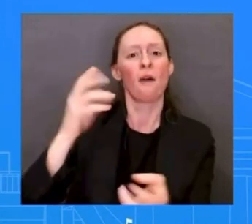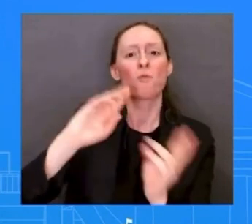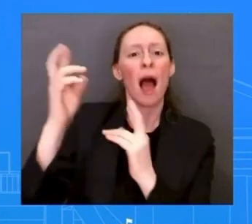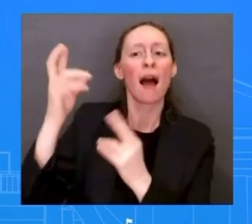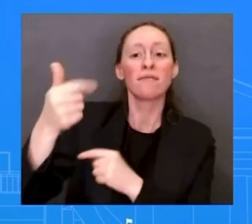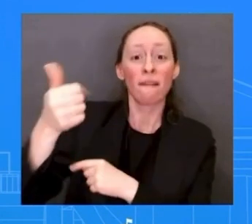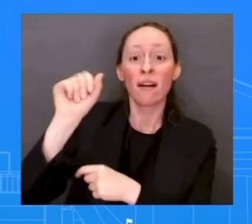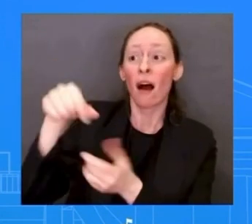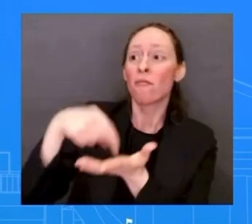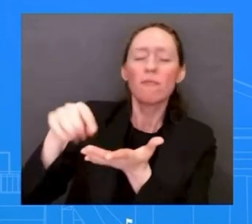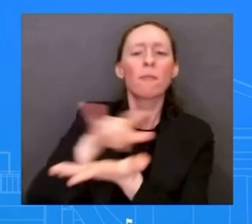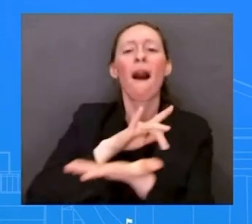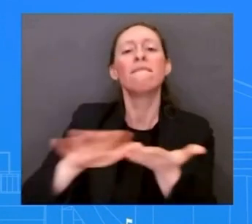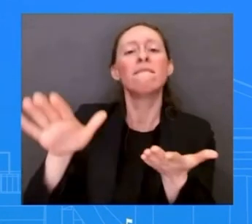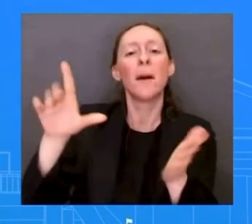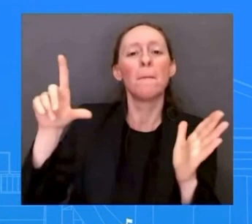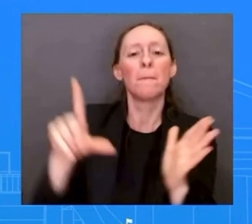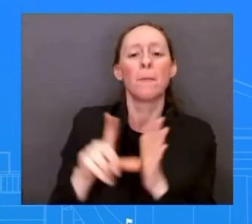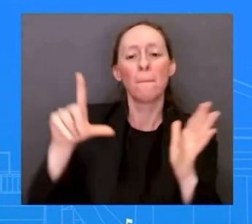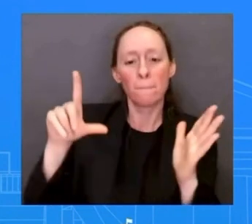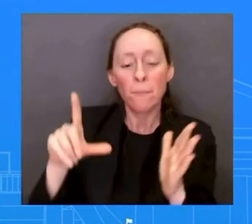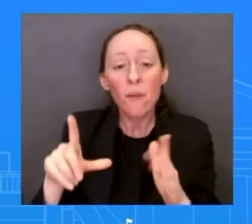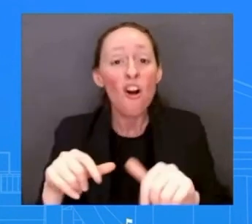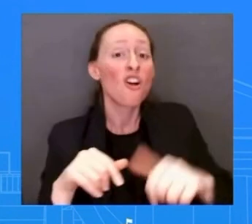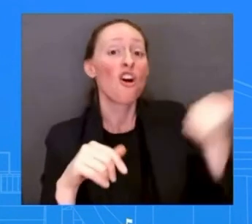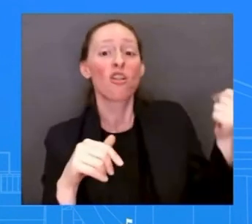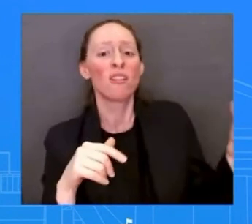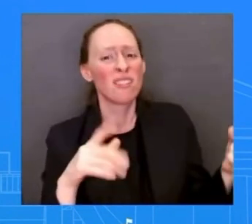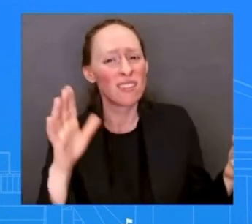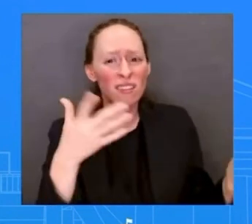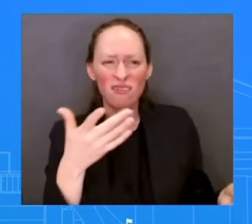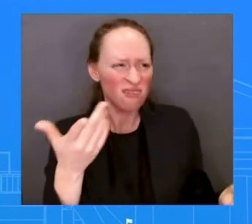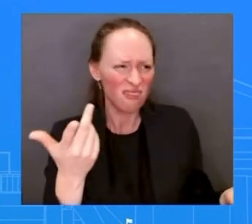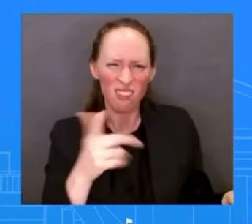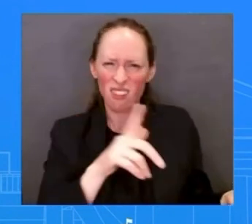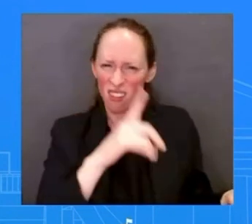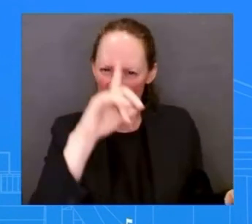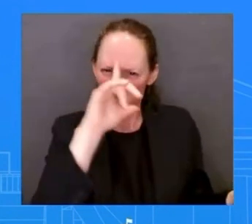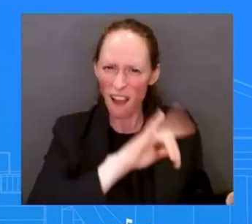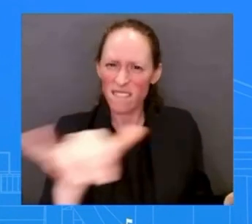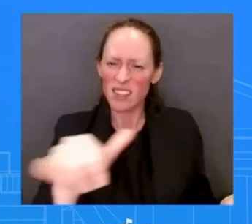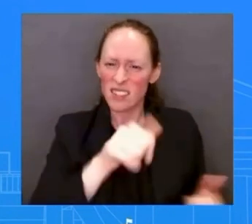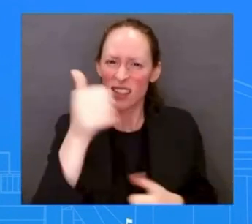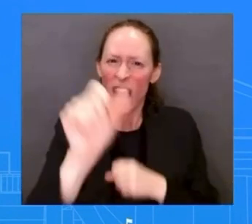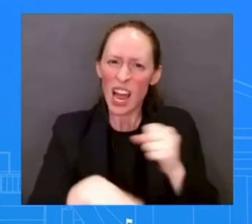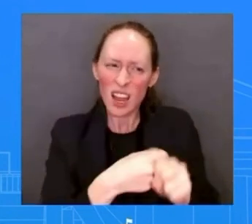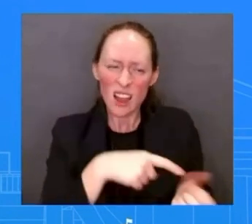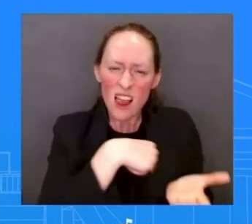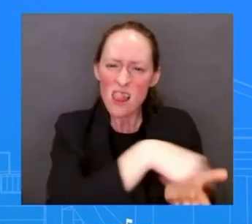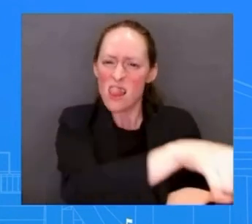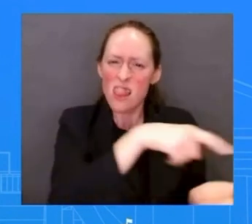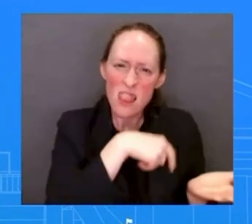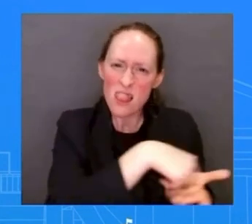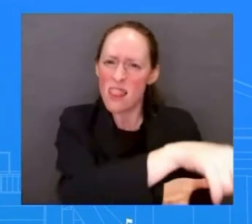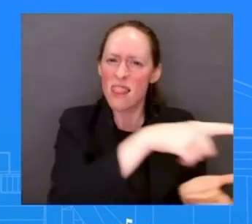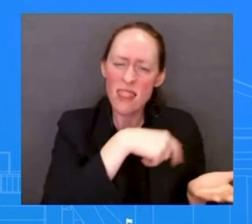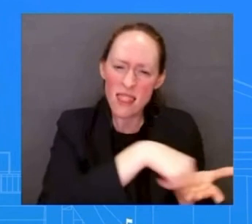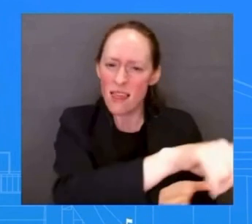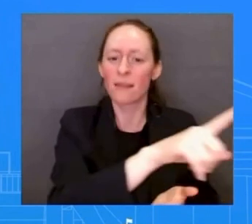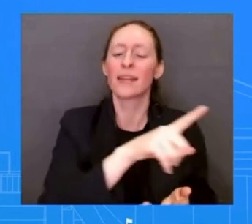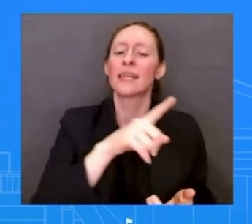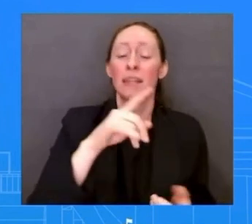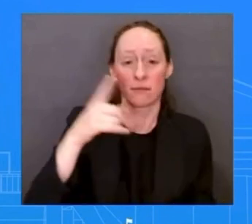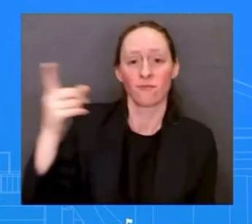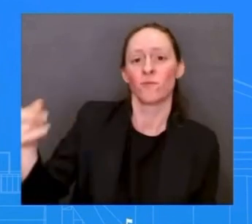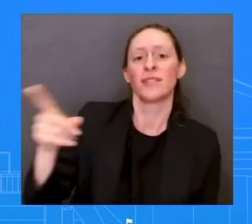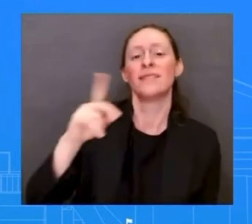So as Secretary Cardona said, there has never been a president and there's never been an administration that has come close